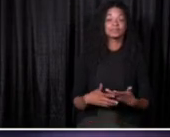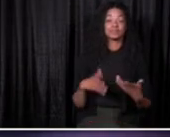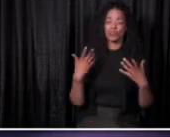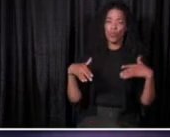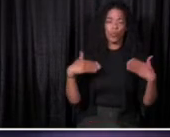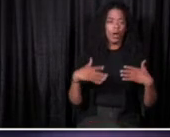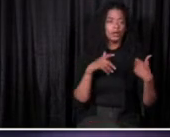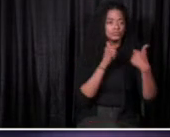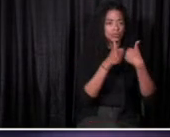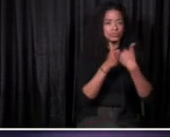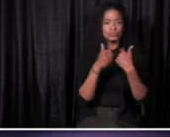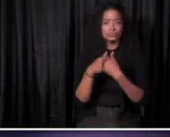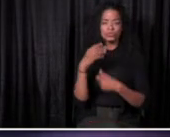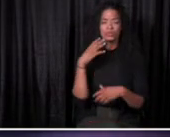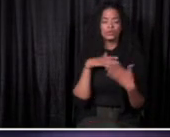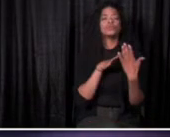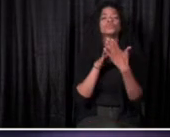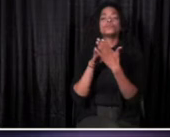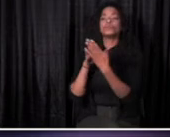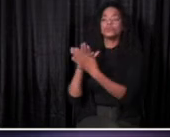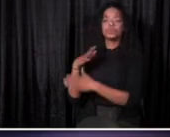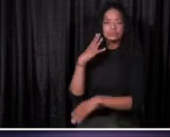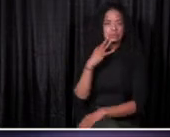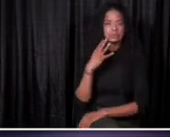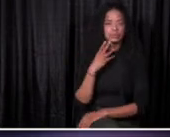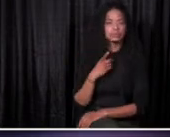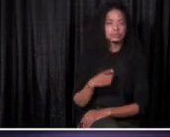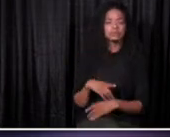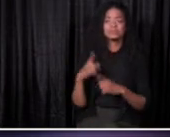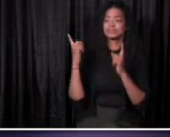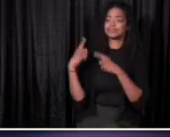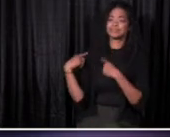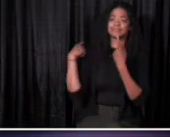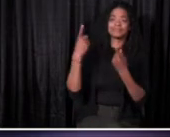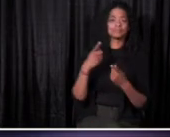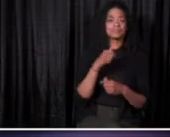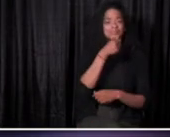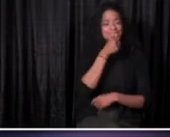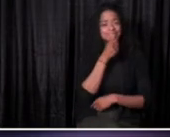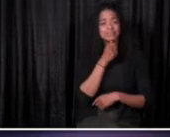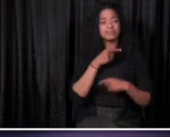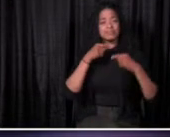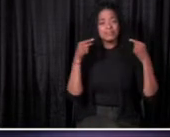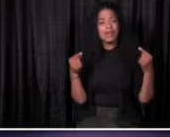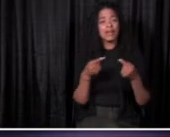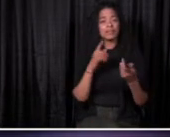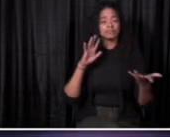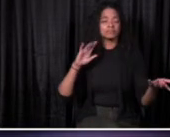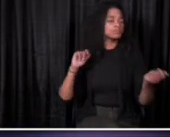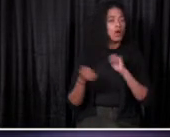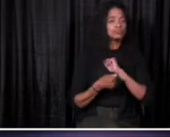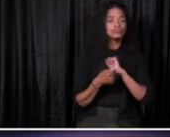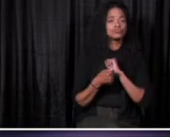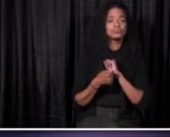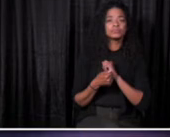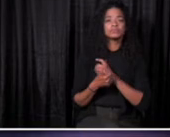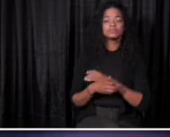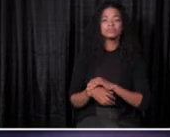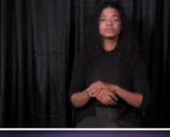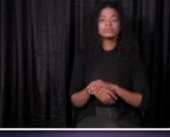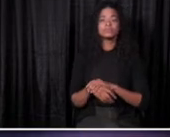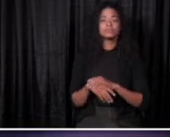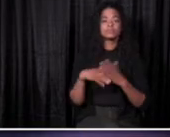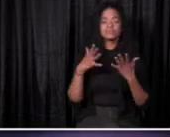turned difficult and painful life experiences into a passion for learning and for